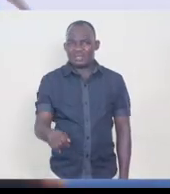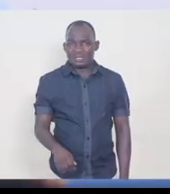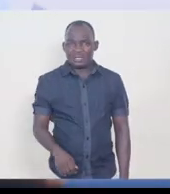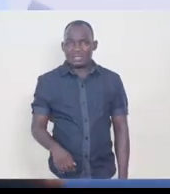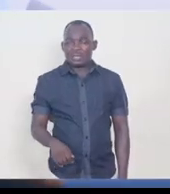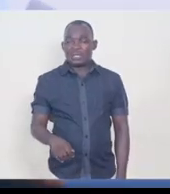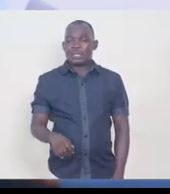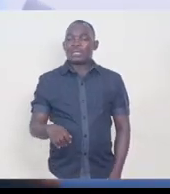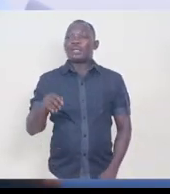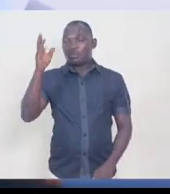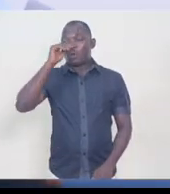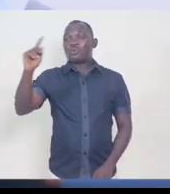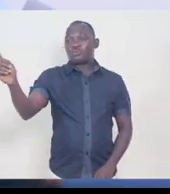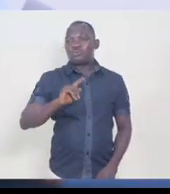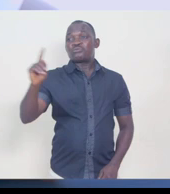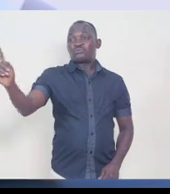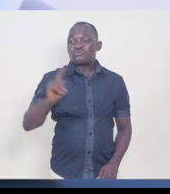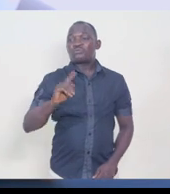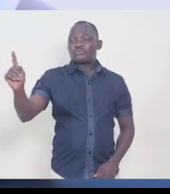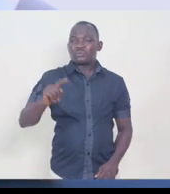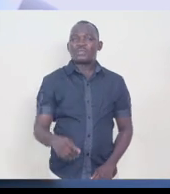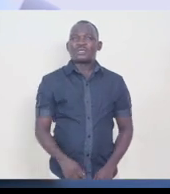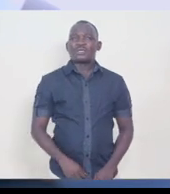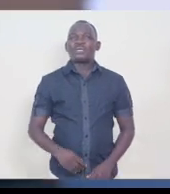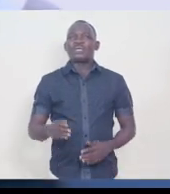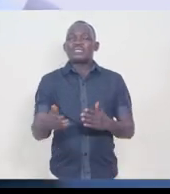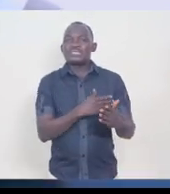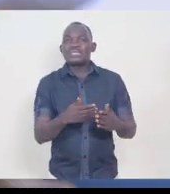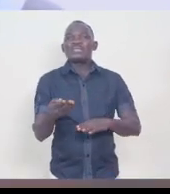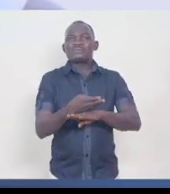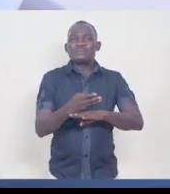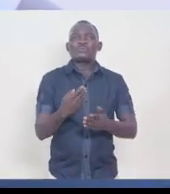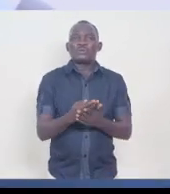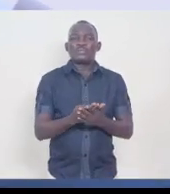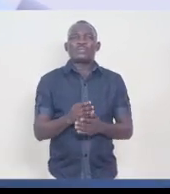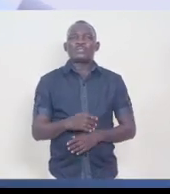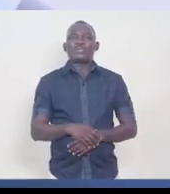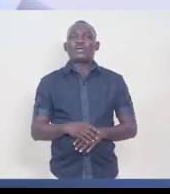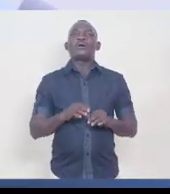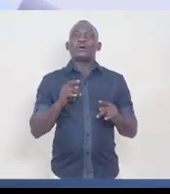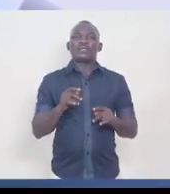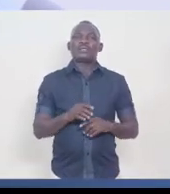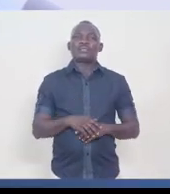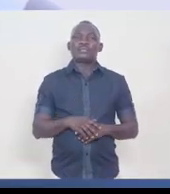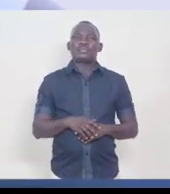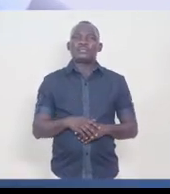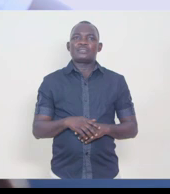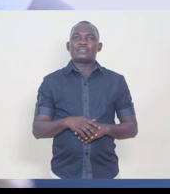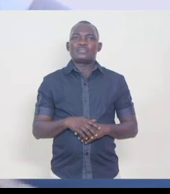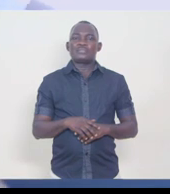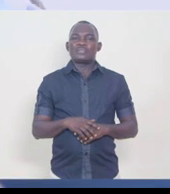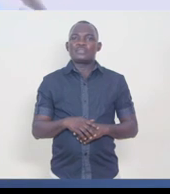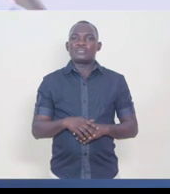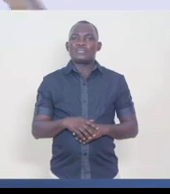I don't know how the boy they come, but if they come sing for you. Sing and beg for money. Okay, madam. Anything for the boys,